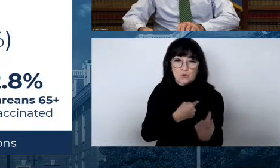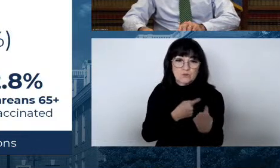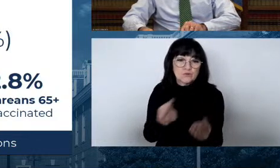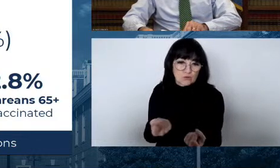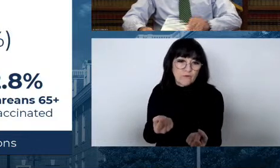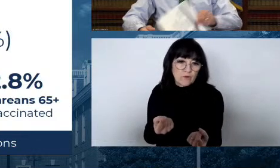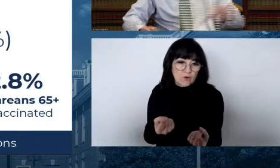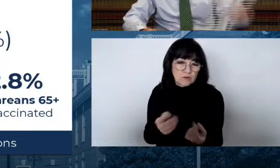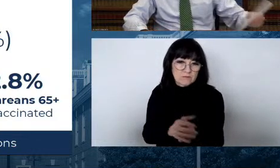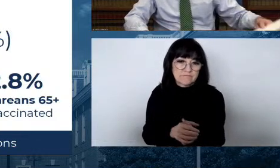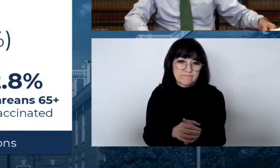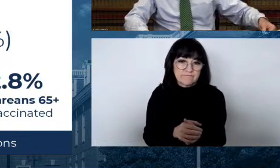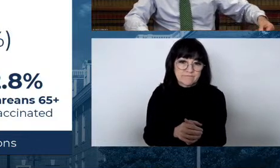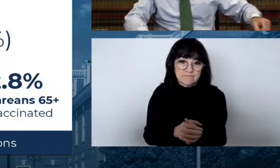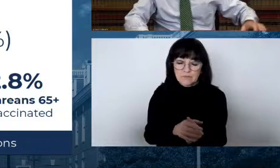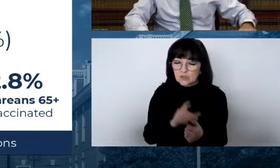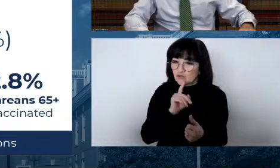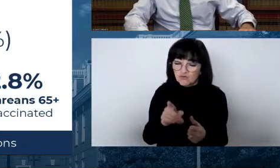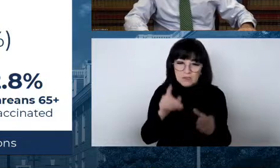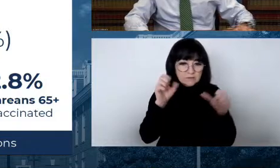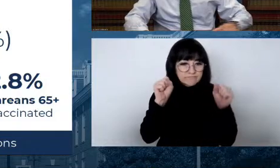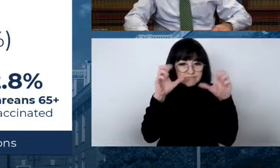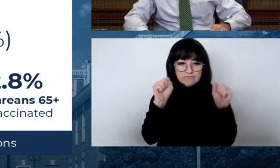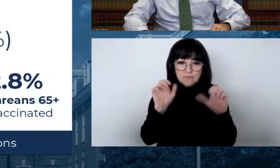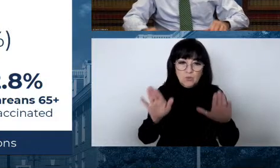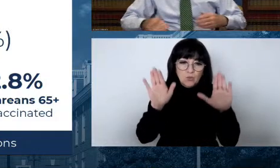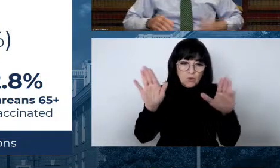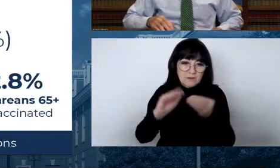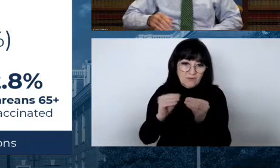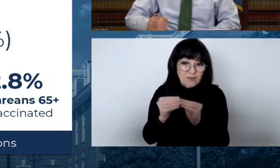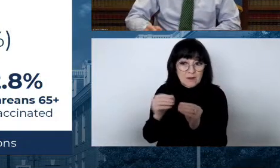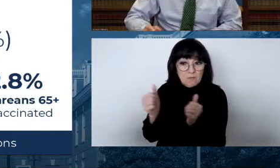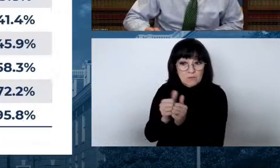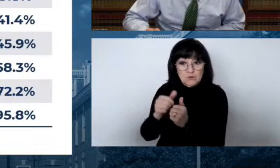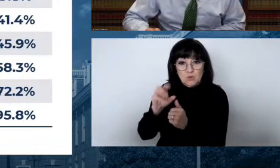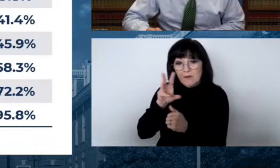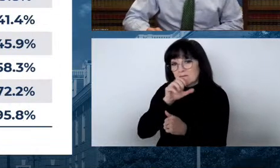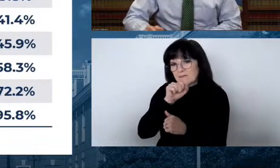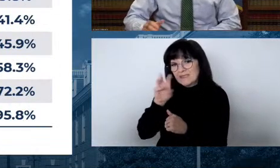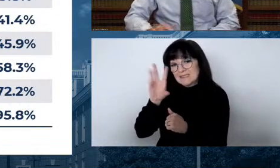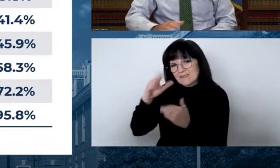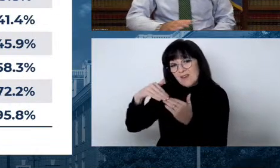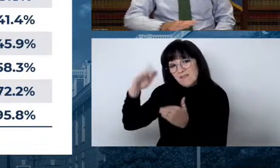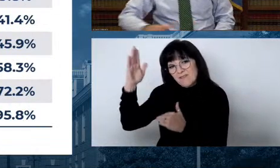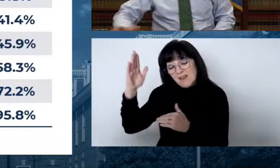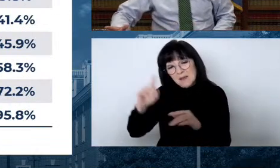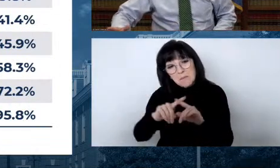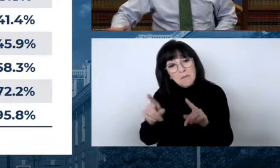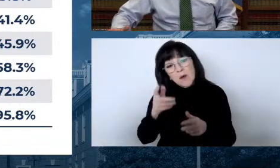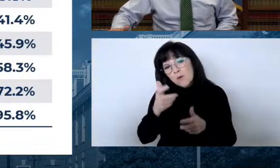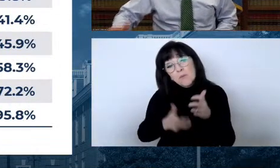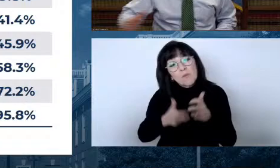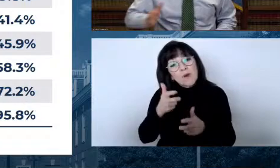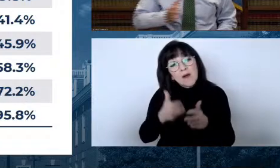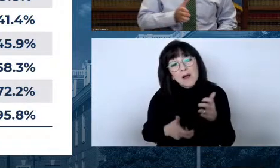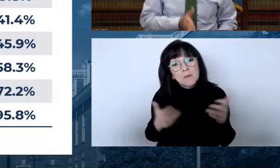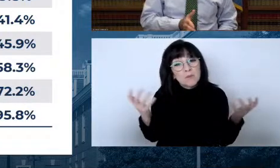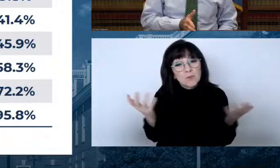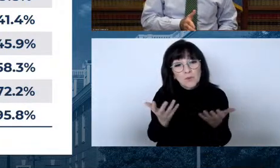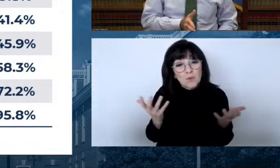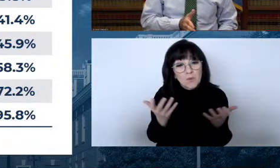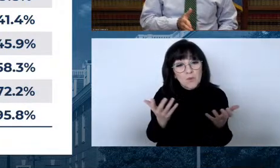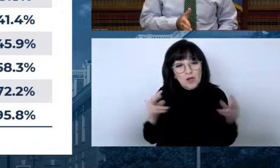vaccinated. Just incredible numbers there. But here's the problem in the next slide. If you look demographically,